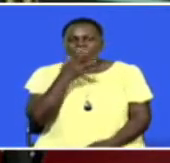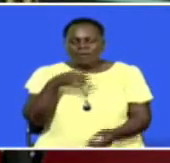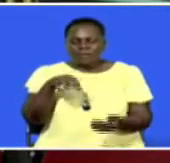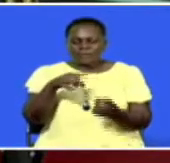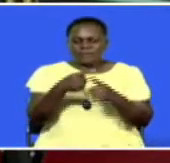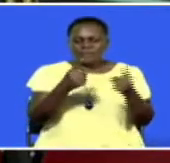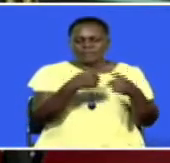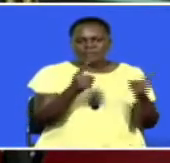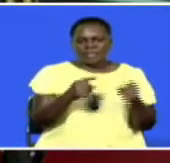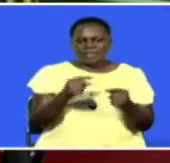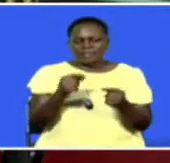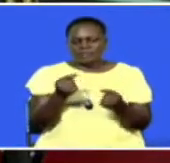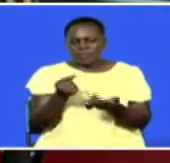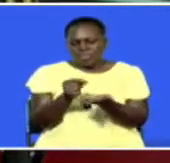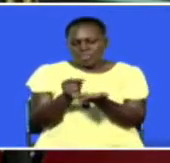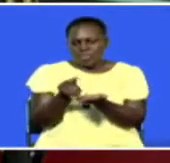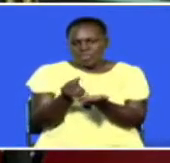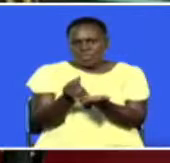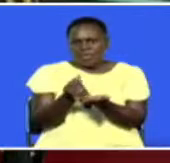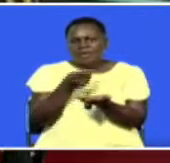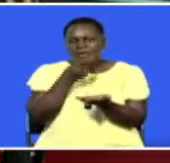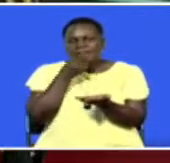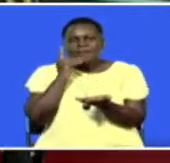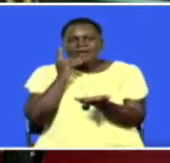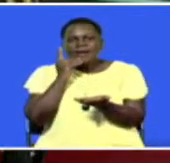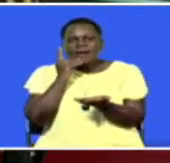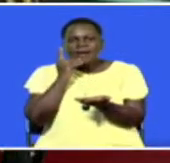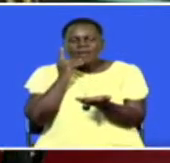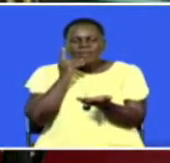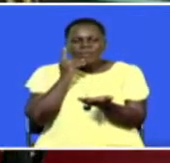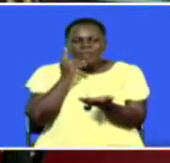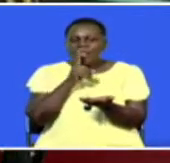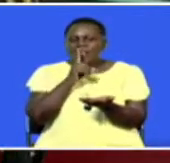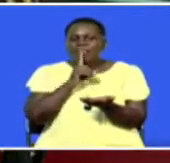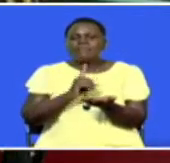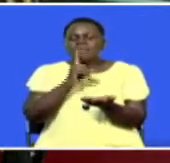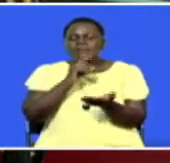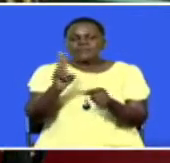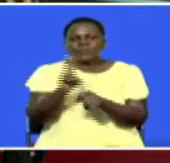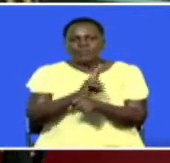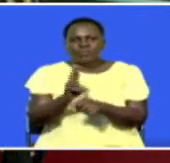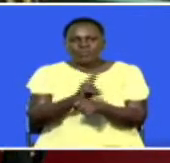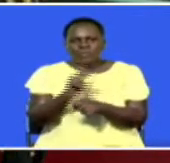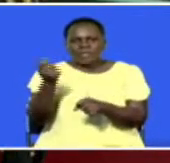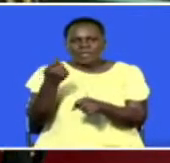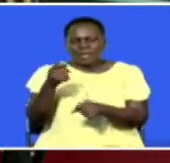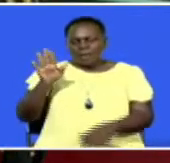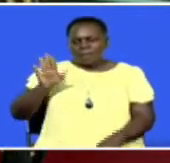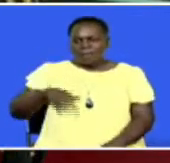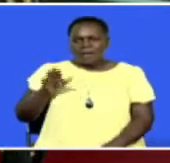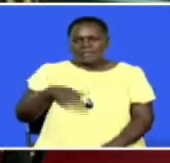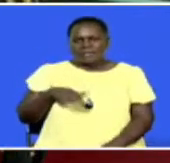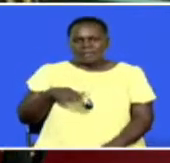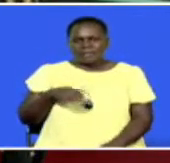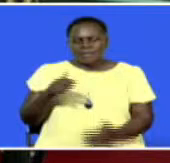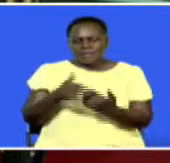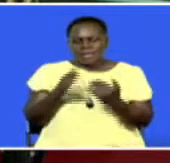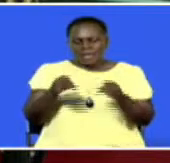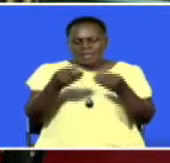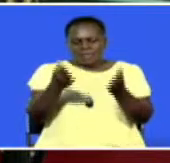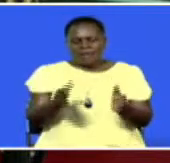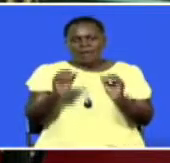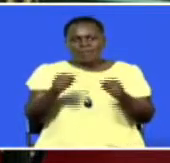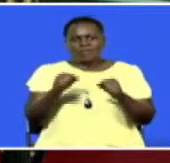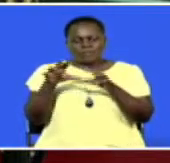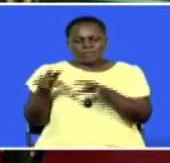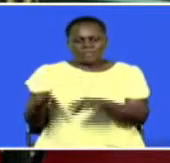containing various grains, including dried ground beans that are commonly used by Kenyan mothers and caregivers, are